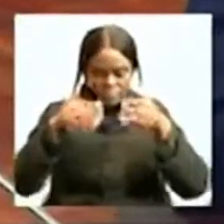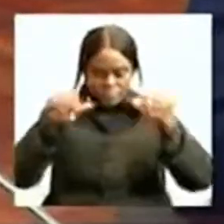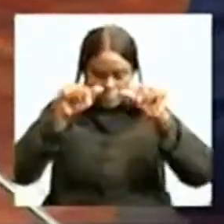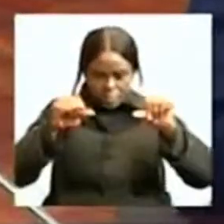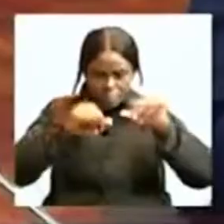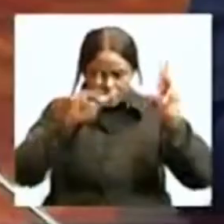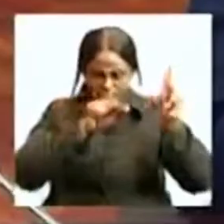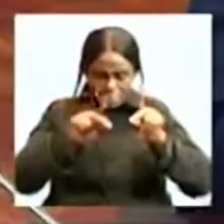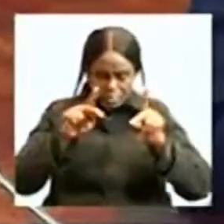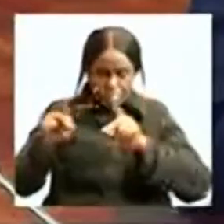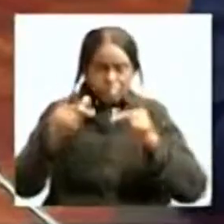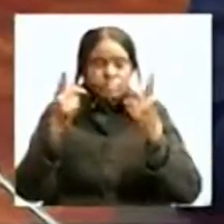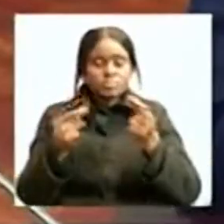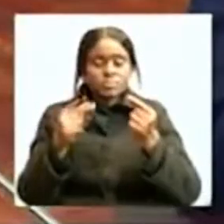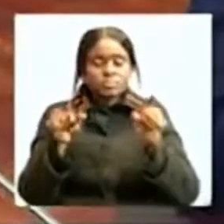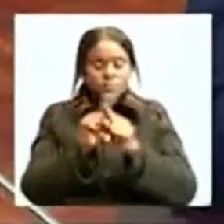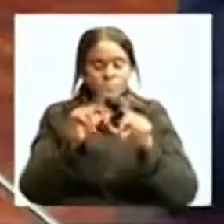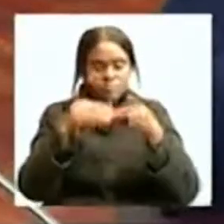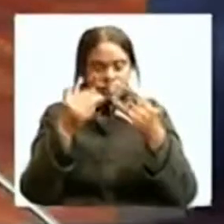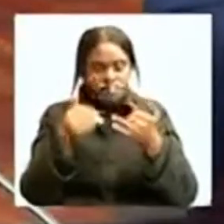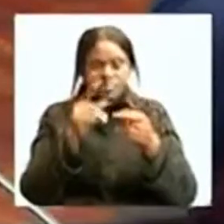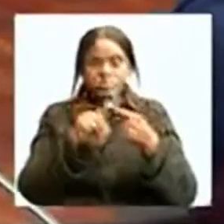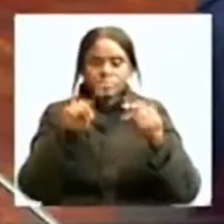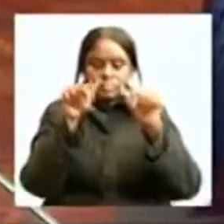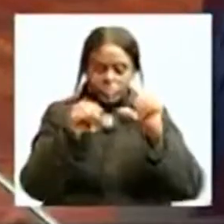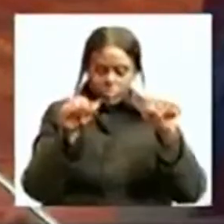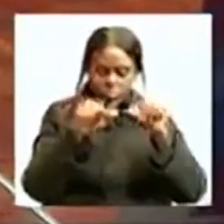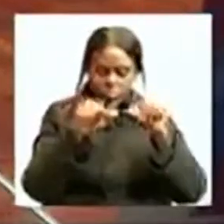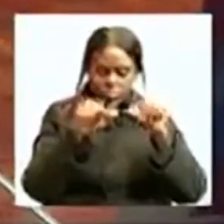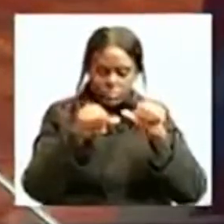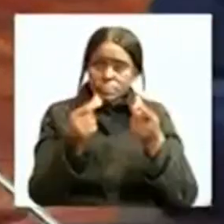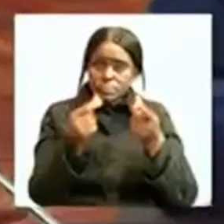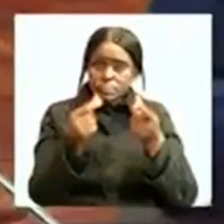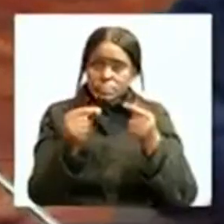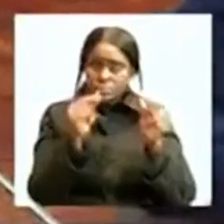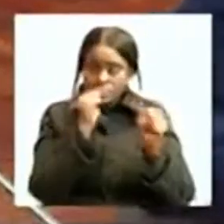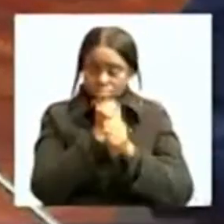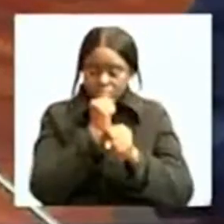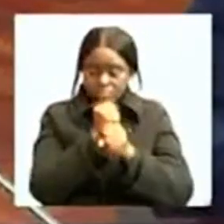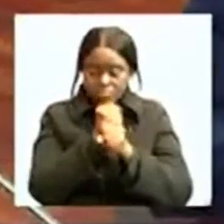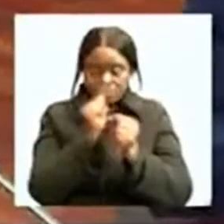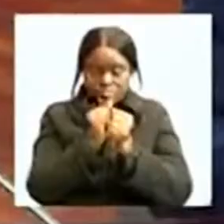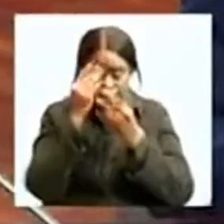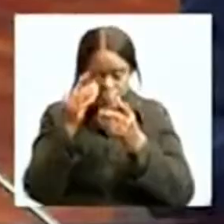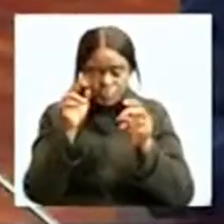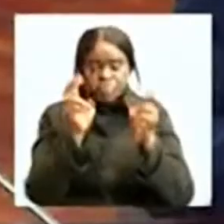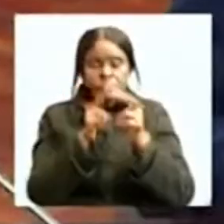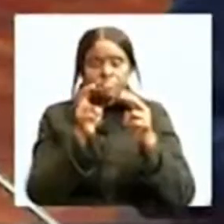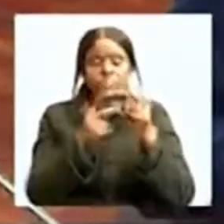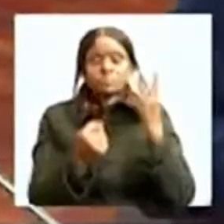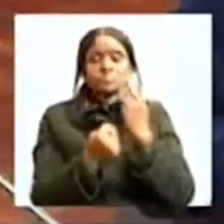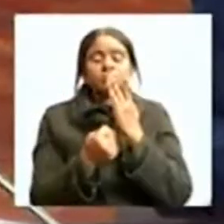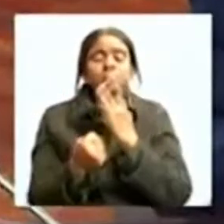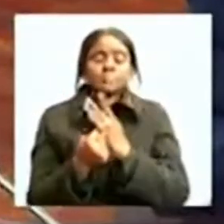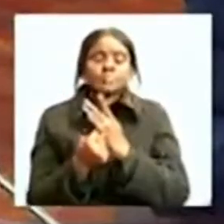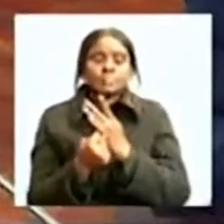audits, perform periodic audits on suppliers to assess regular performance and compliance with contract terms.